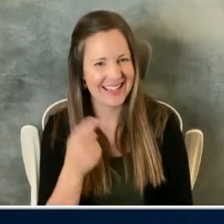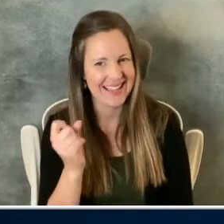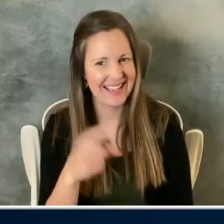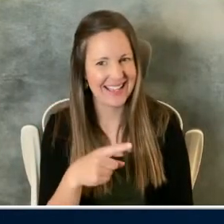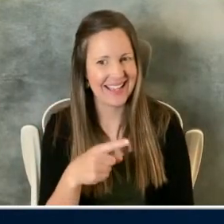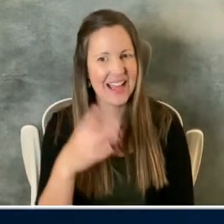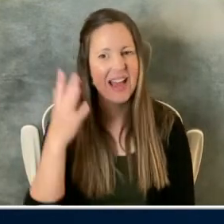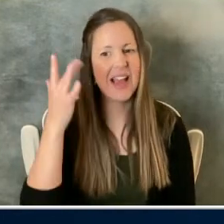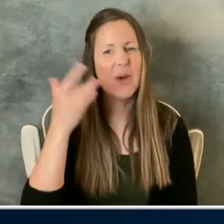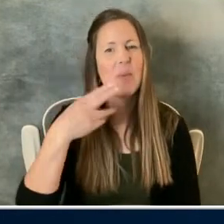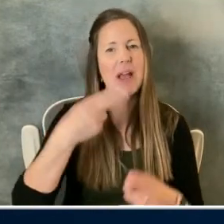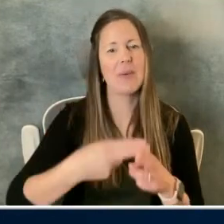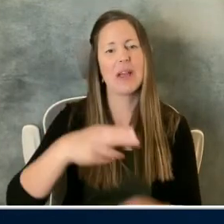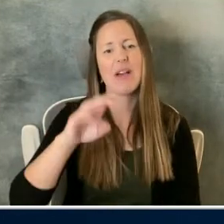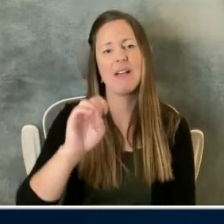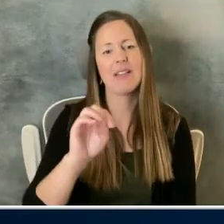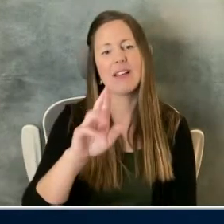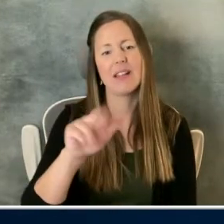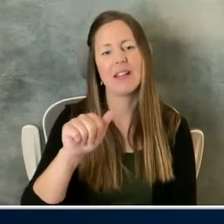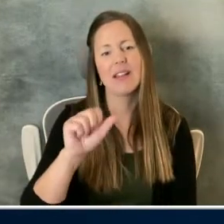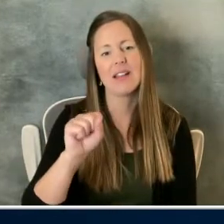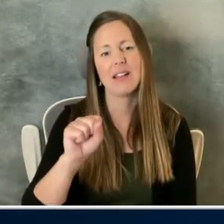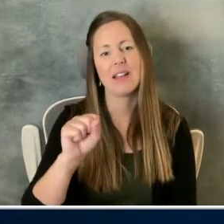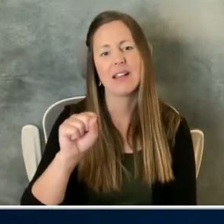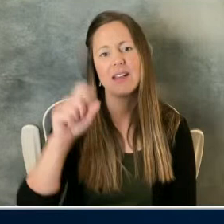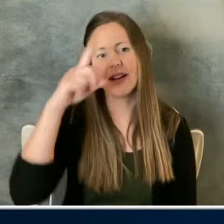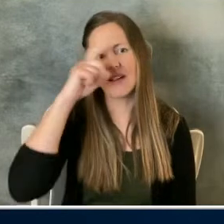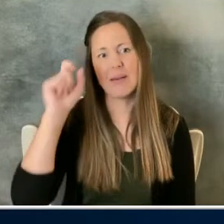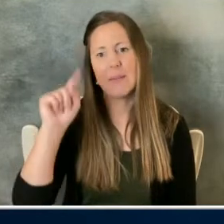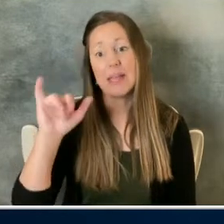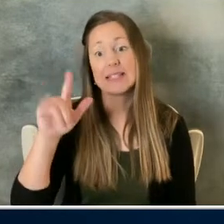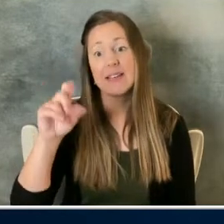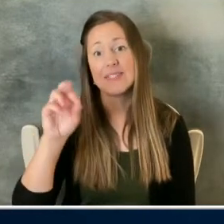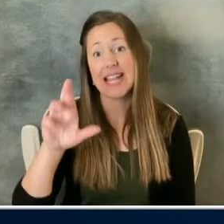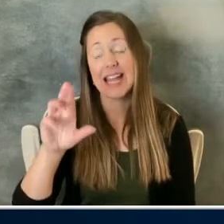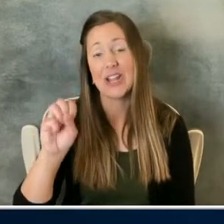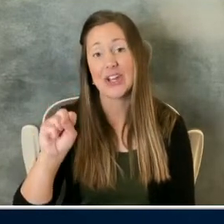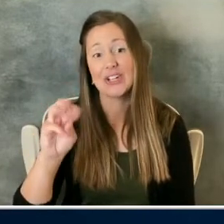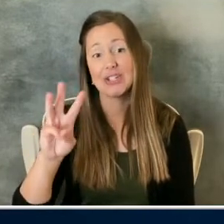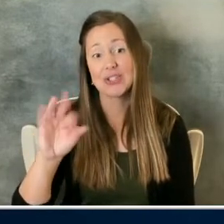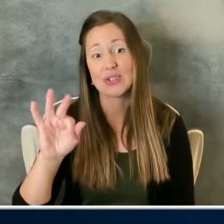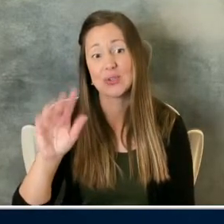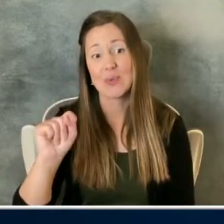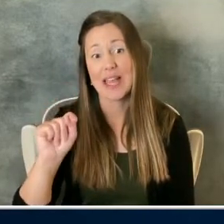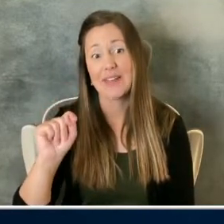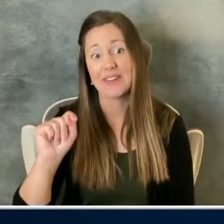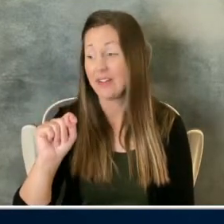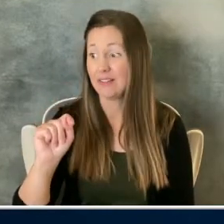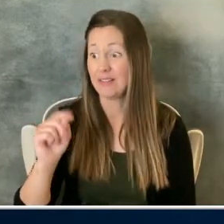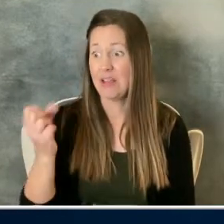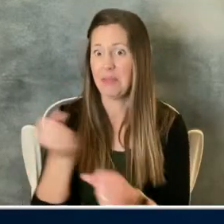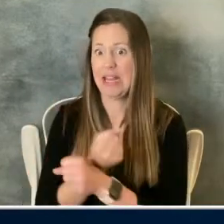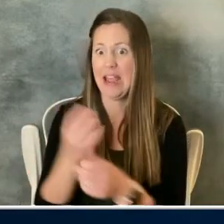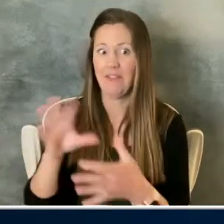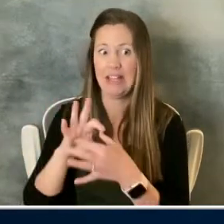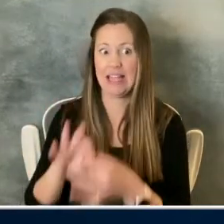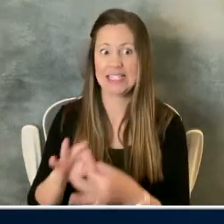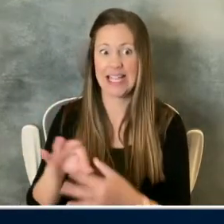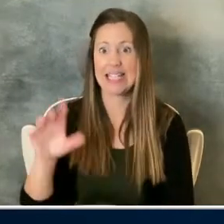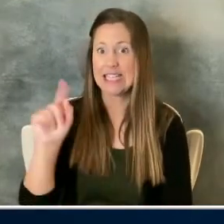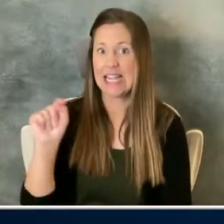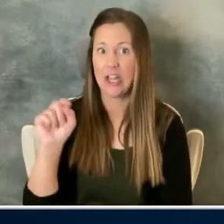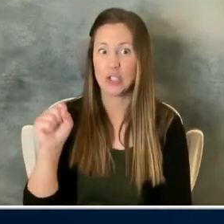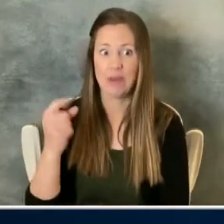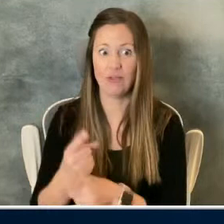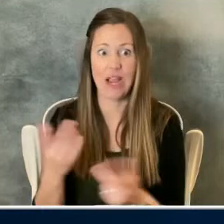call it Eris? Because of Taylor Swift. No, that's a good idea. That would be a good answer. Everything's linked to Taylor Swift, right? Right now, I think it is right now. It's like 2 degrees